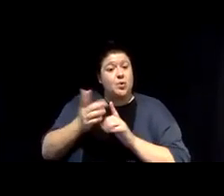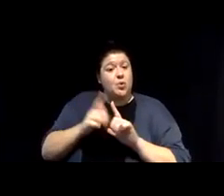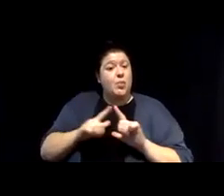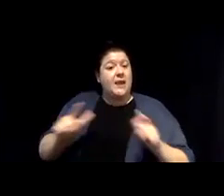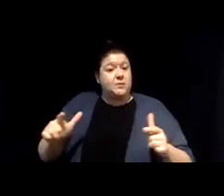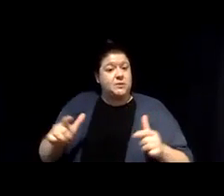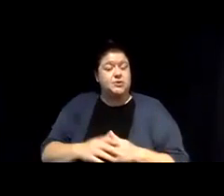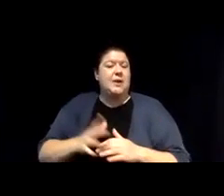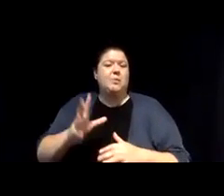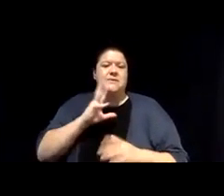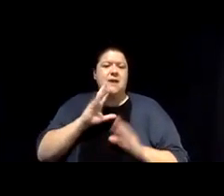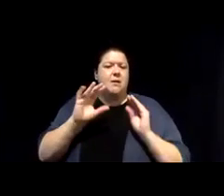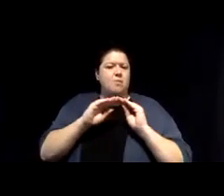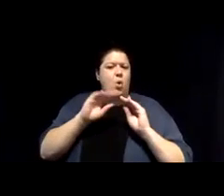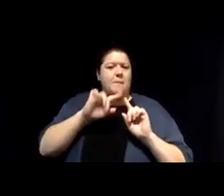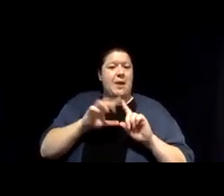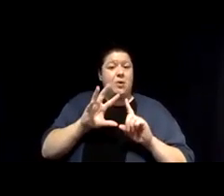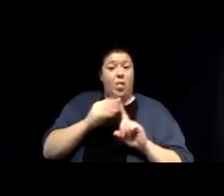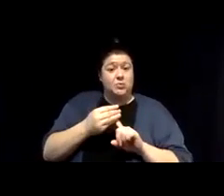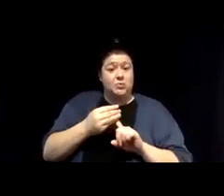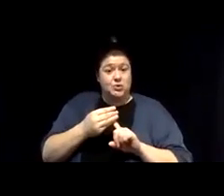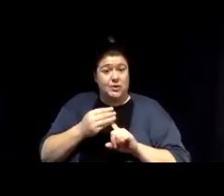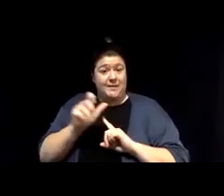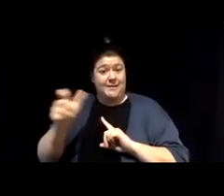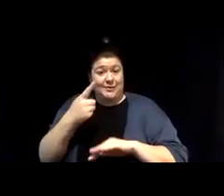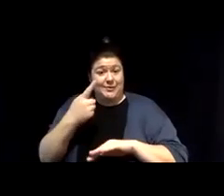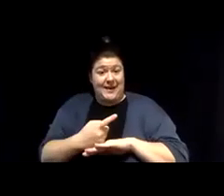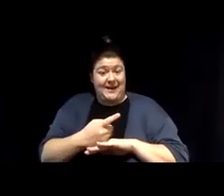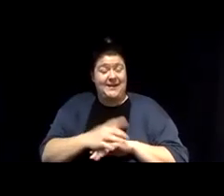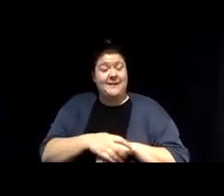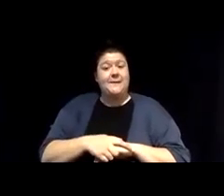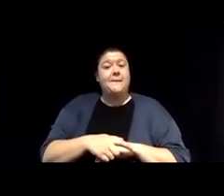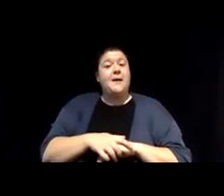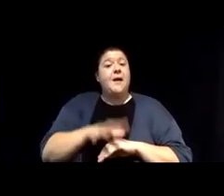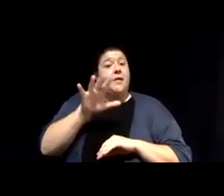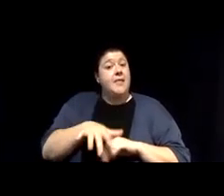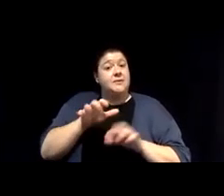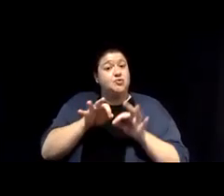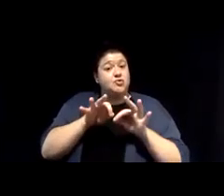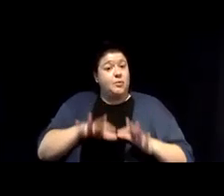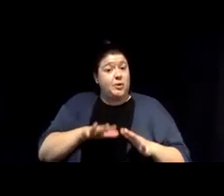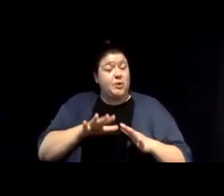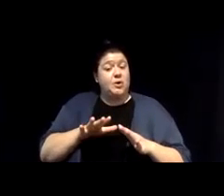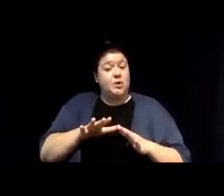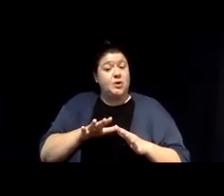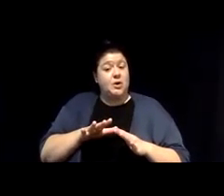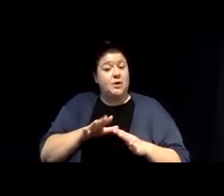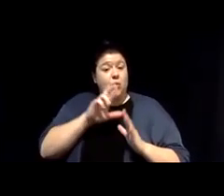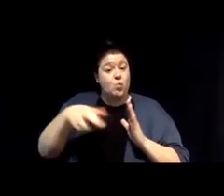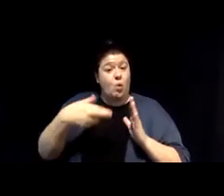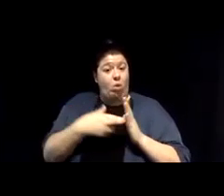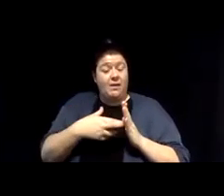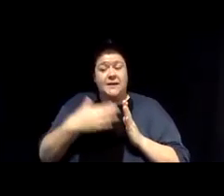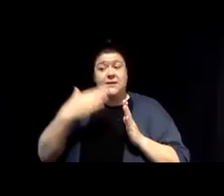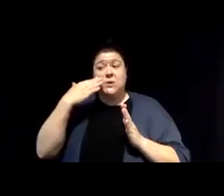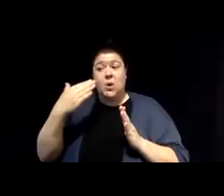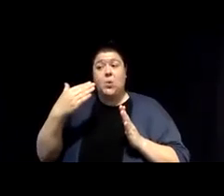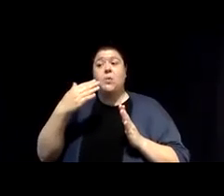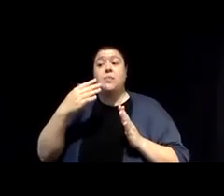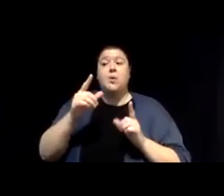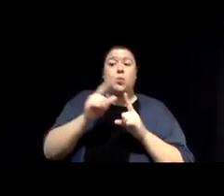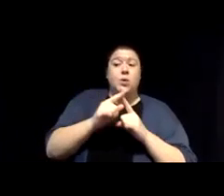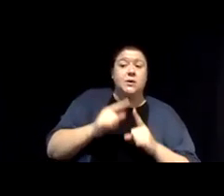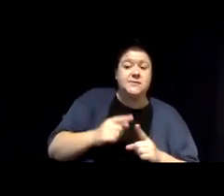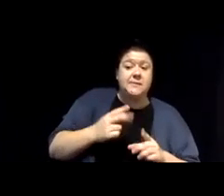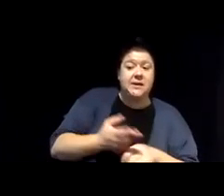day, but the interpreter therefore has the task not only of knowing the words that are being